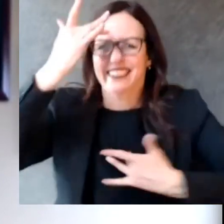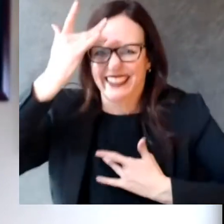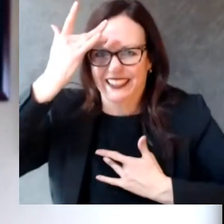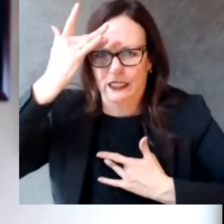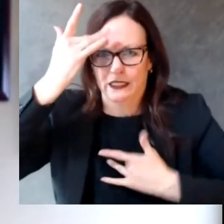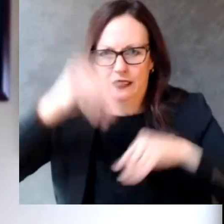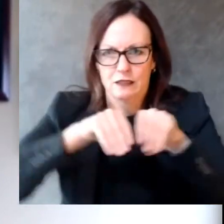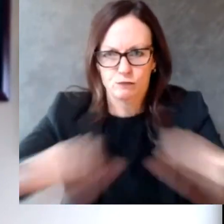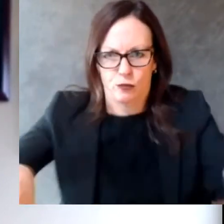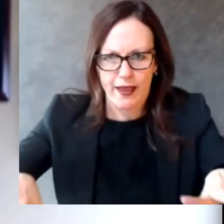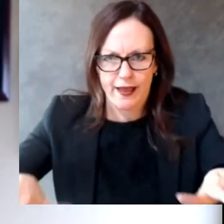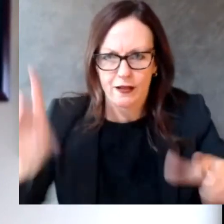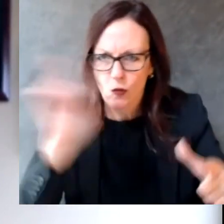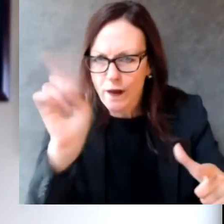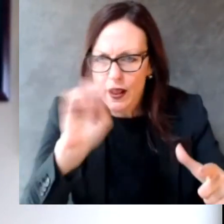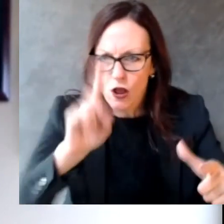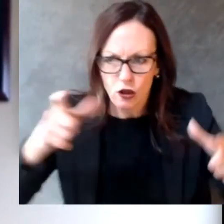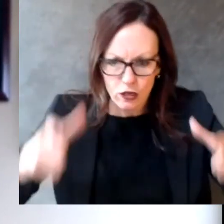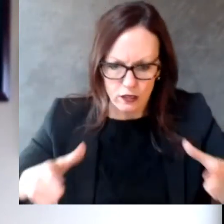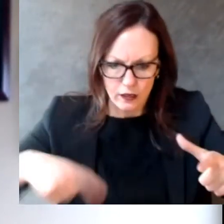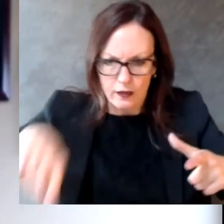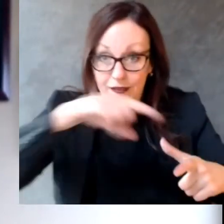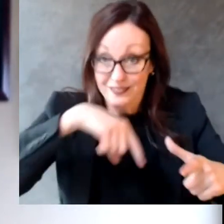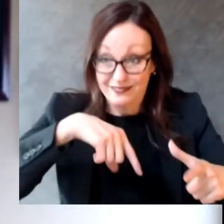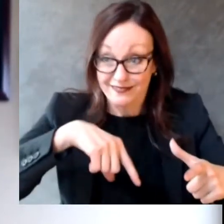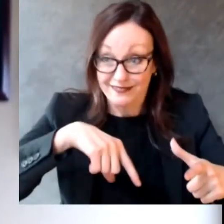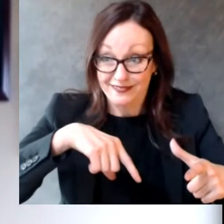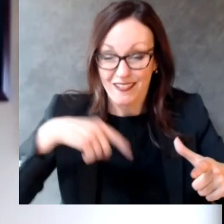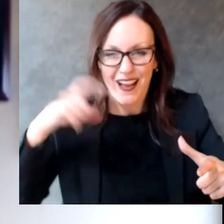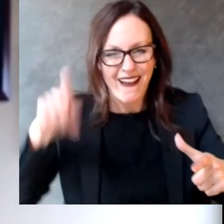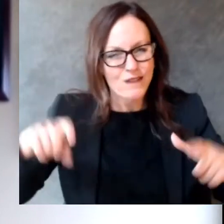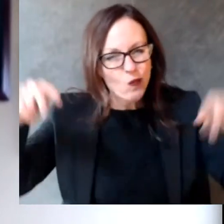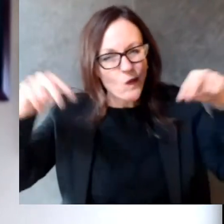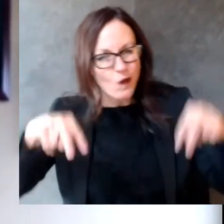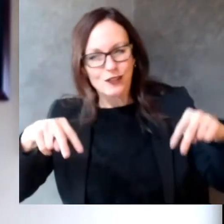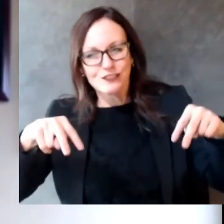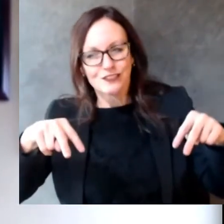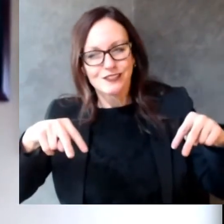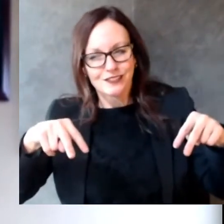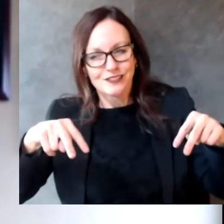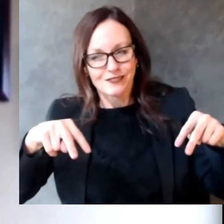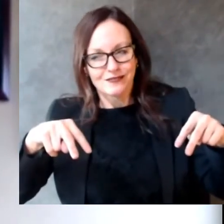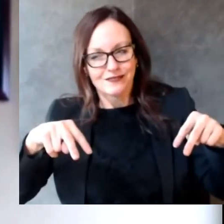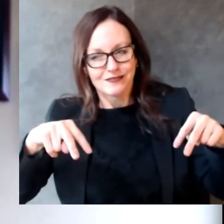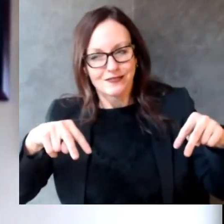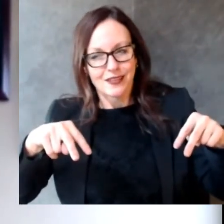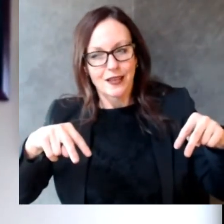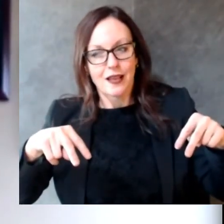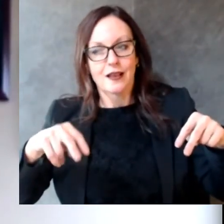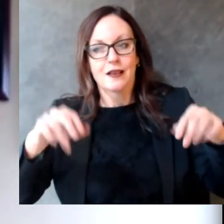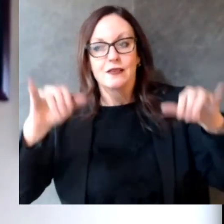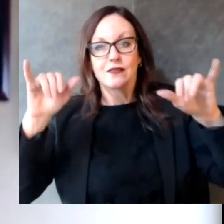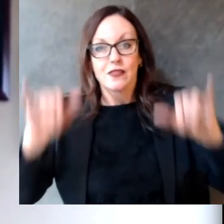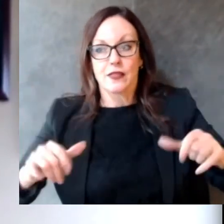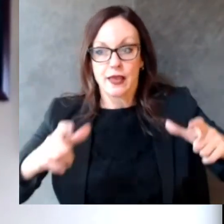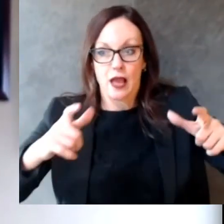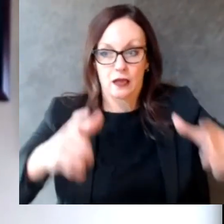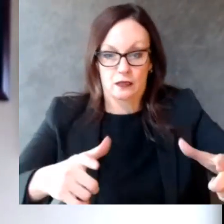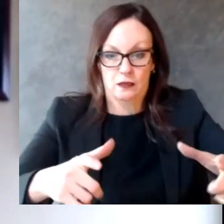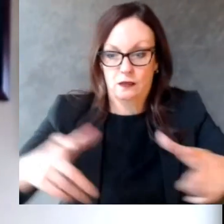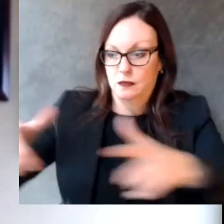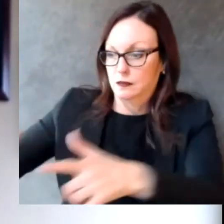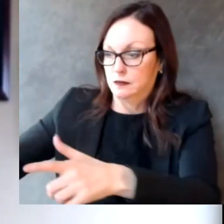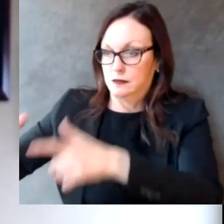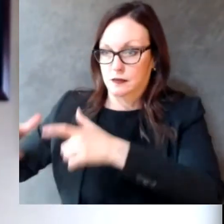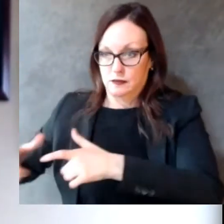get back to normal once our community is mostly vaccinated are really good. But I think we want to hesitate and be